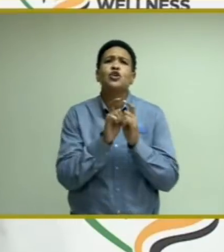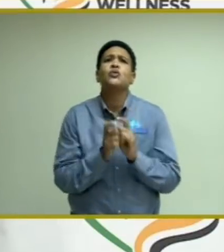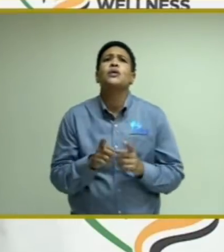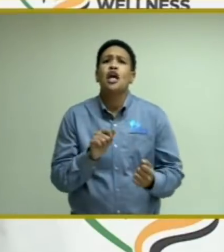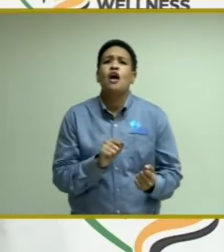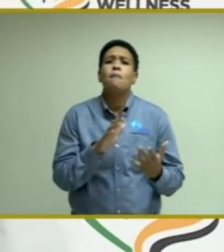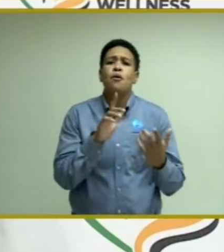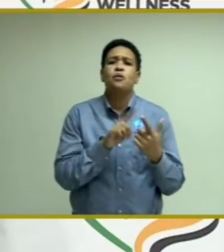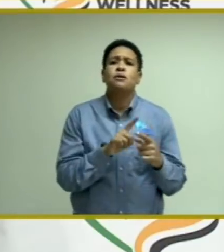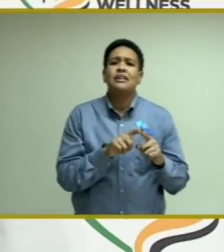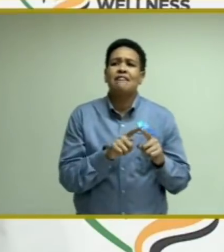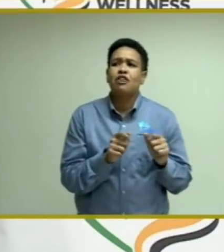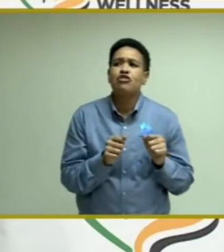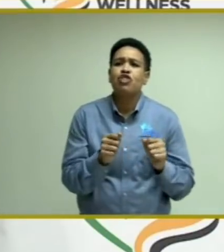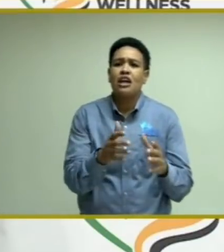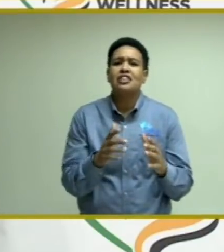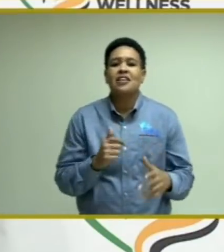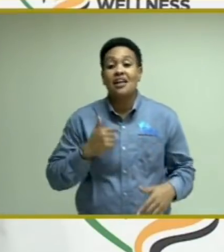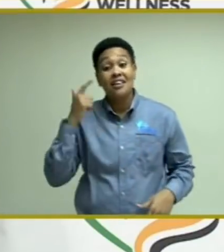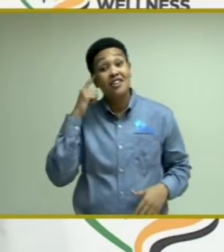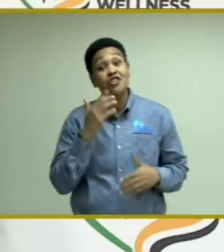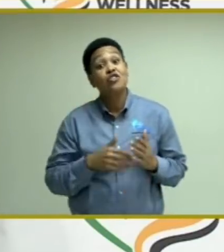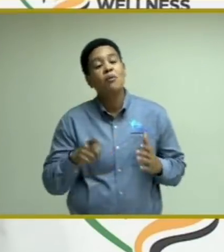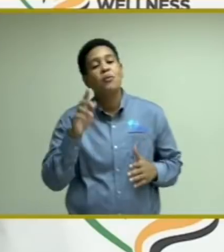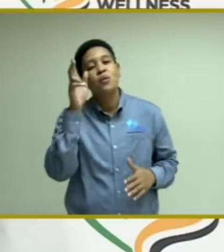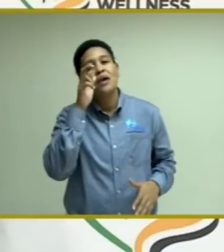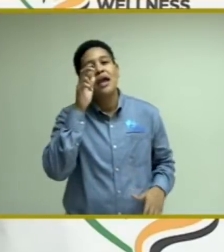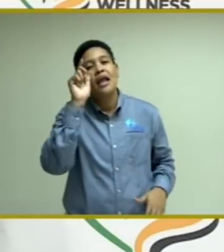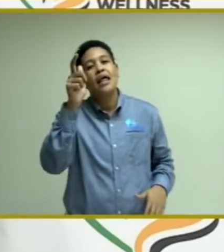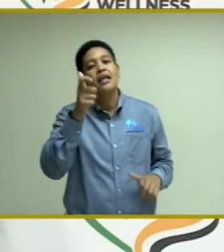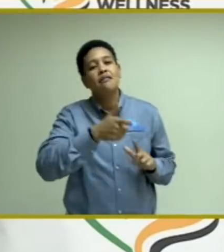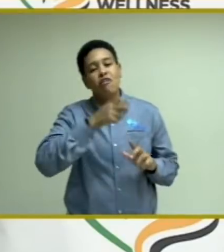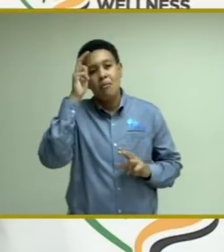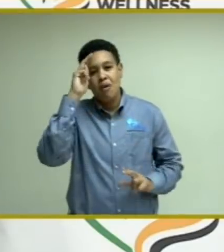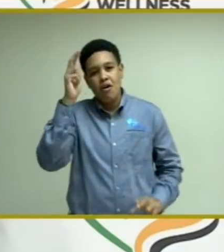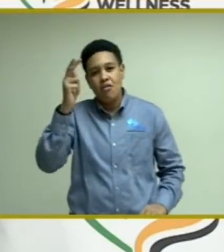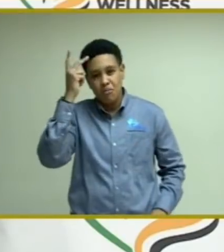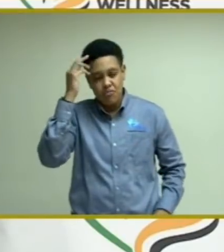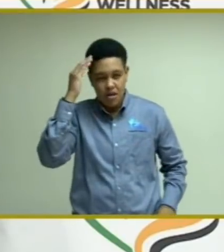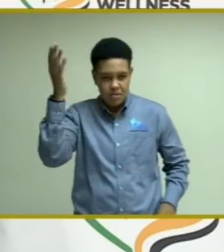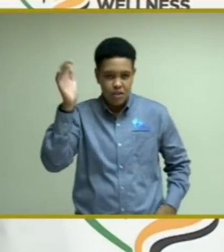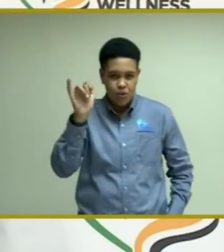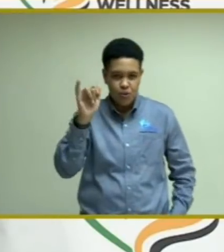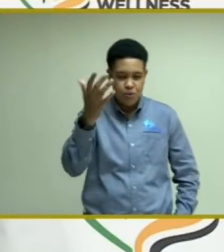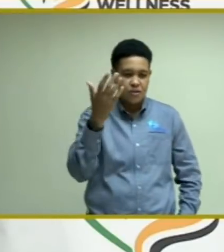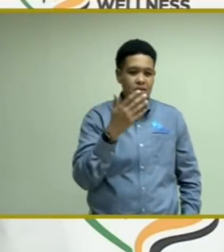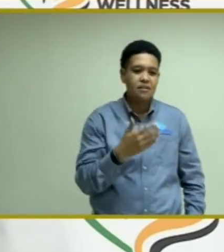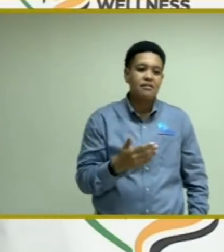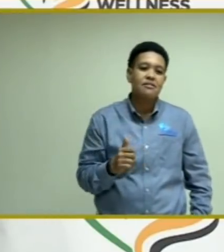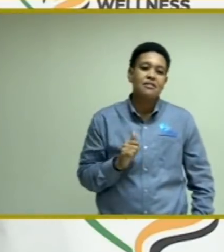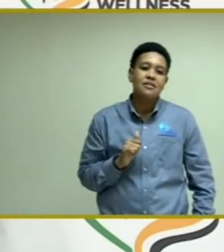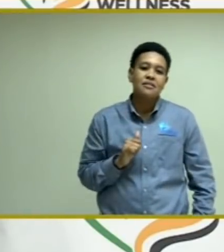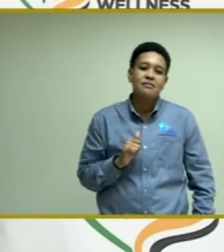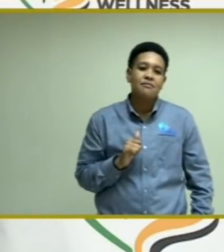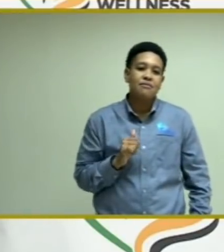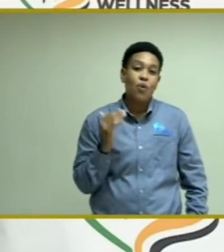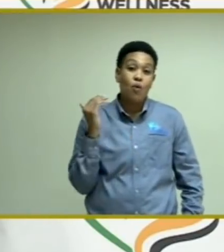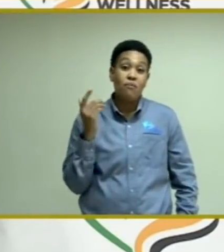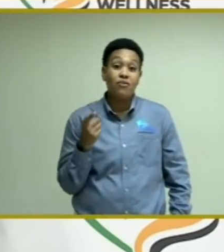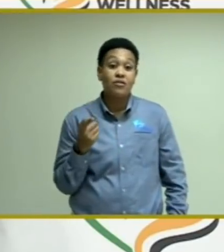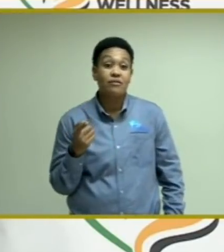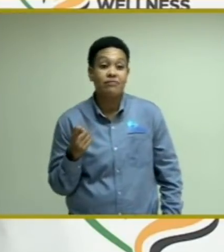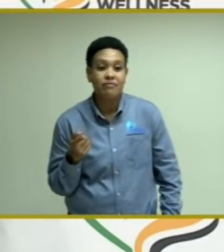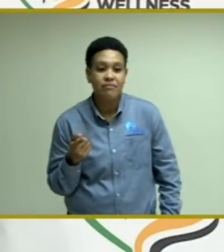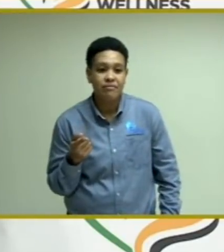approach and the strategy. And I think some of that you will hear later on from the Honorable Prime Minister also. So I'm hopeful.